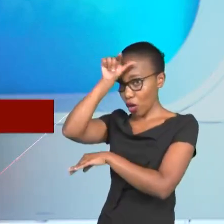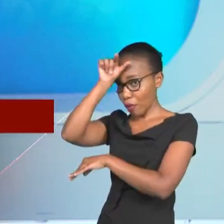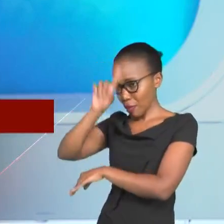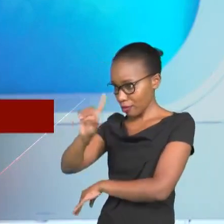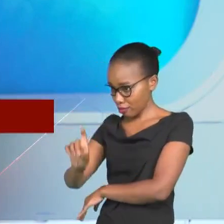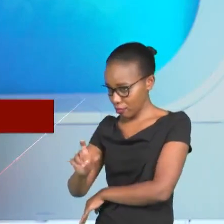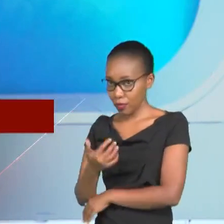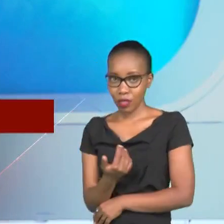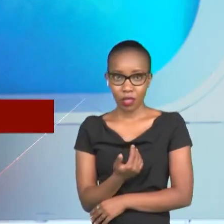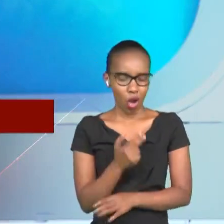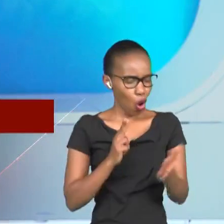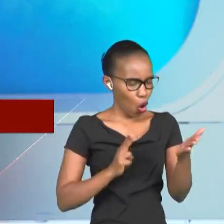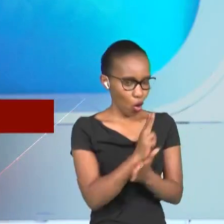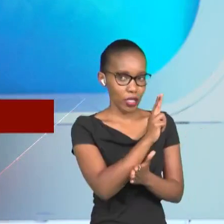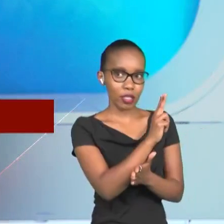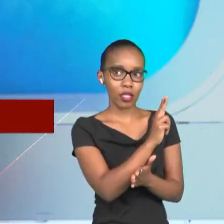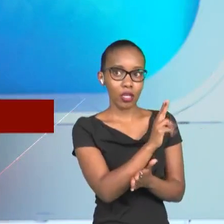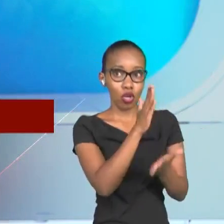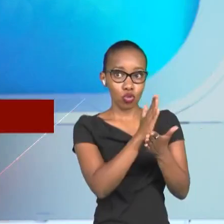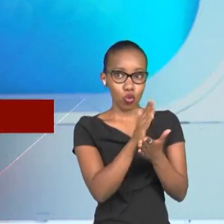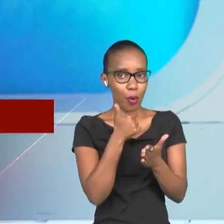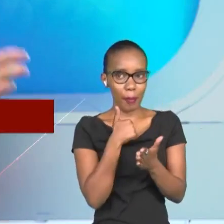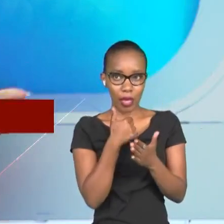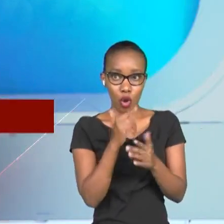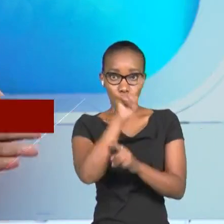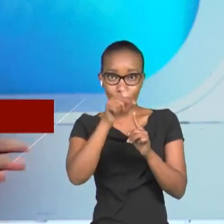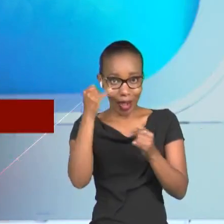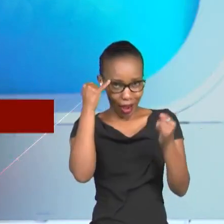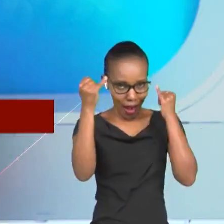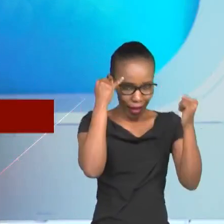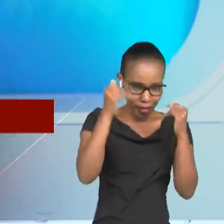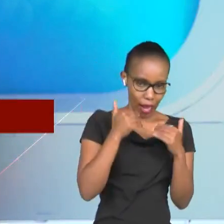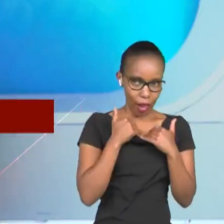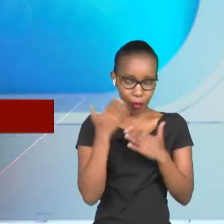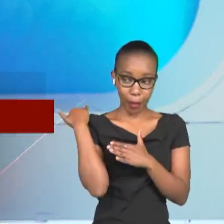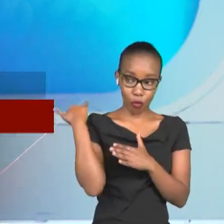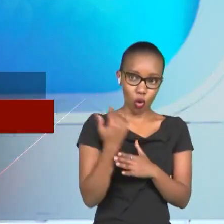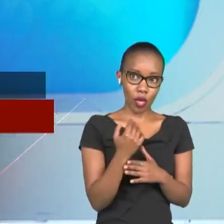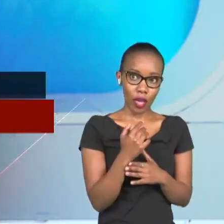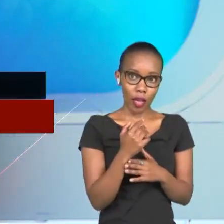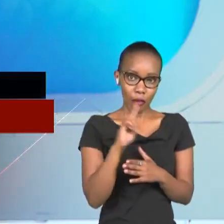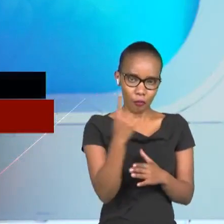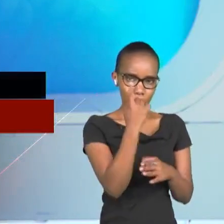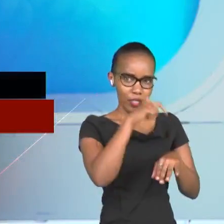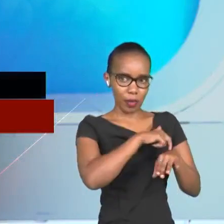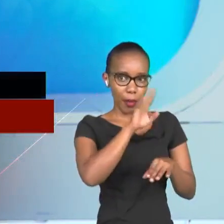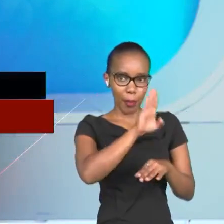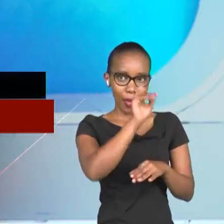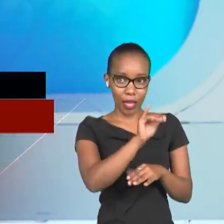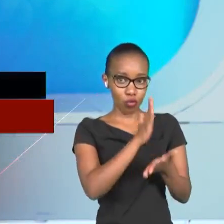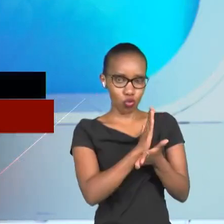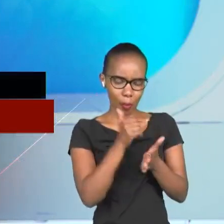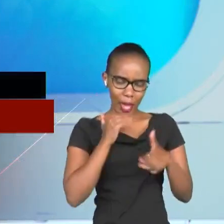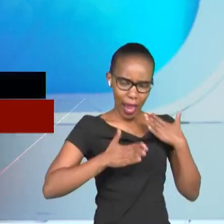first place. Yes. To be honest, I was actually of that particular, when that idea started coming in with the first wave of BBI, I was actually